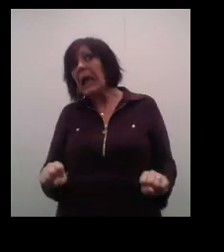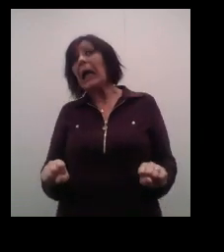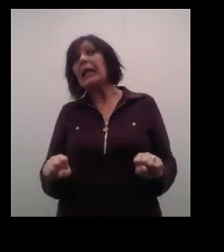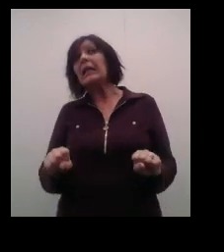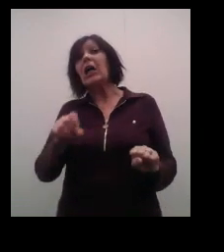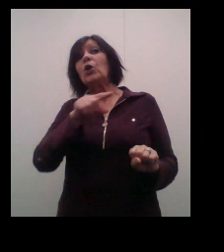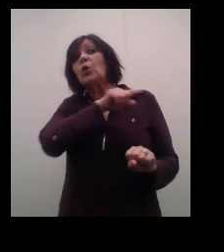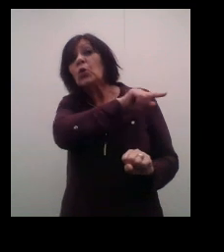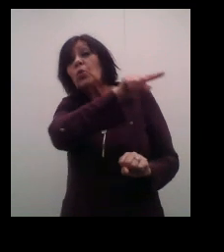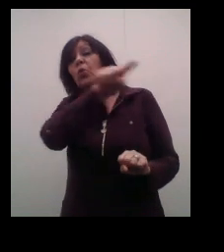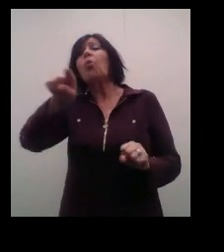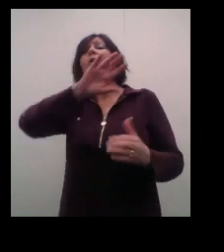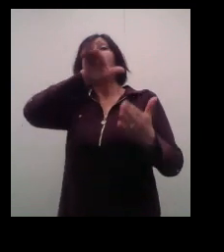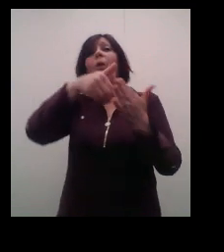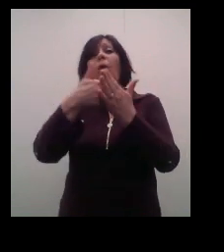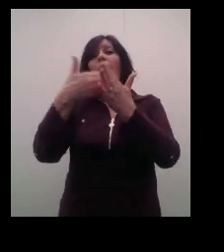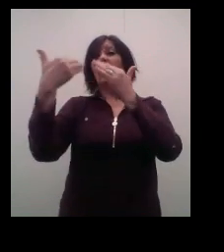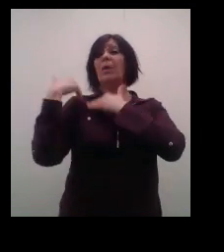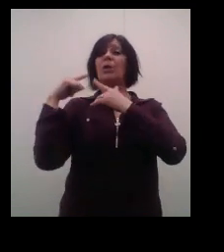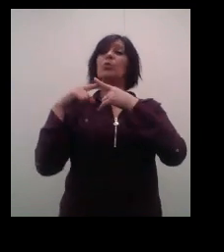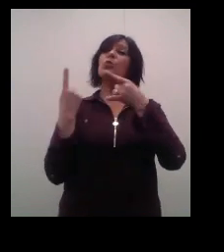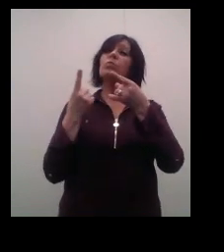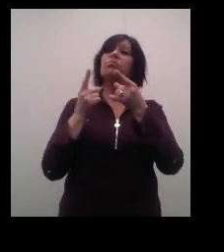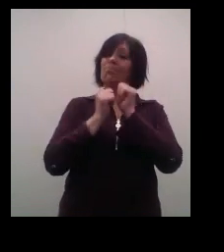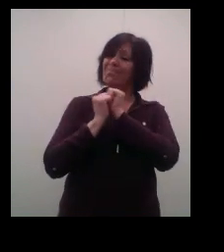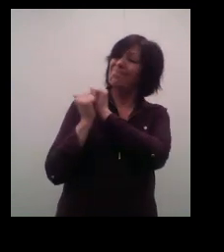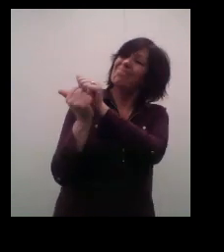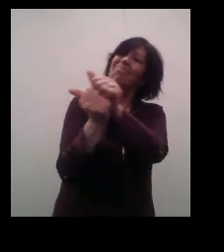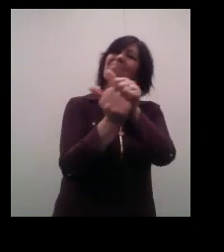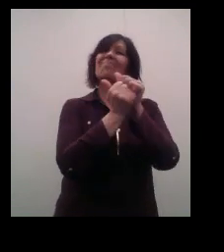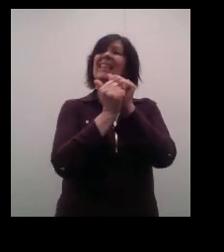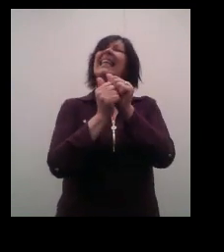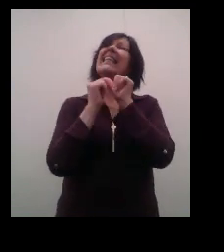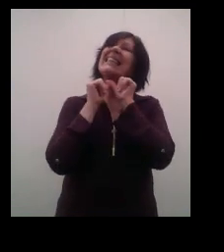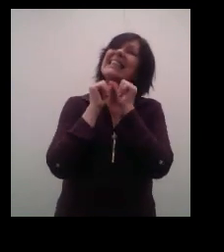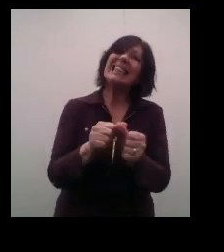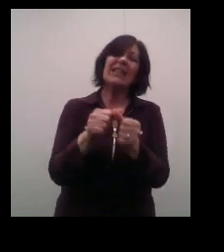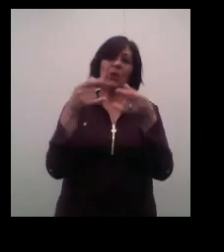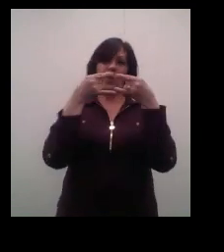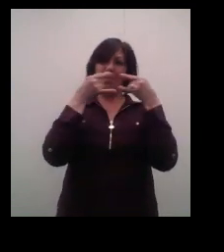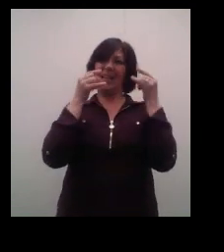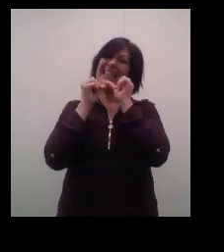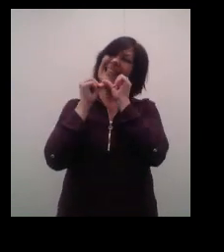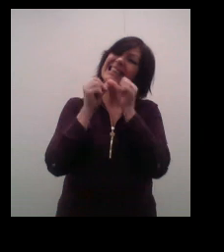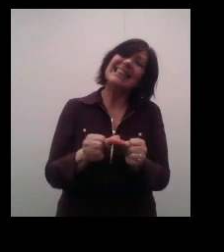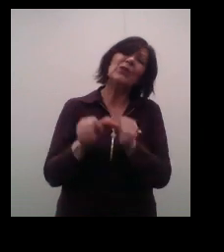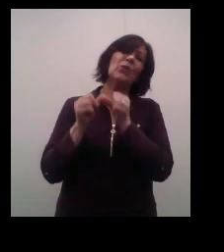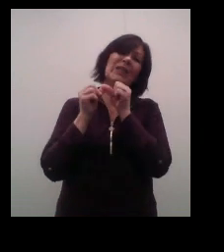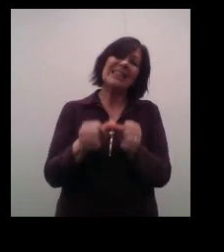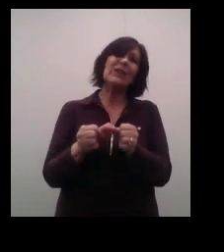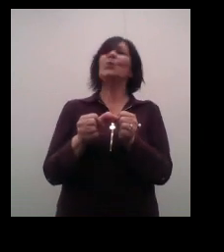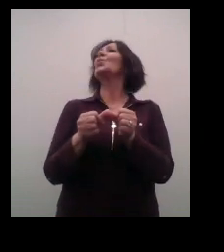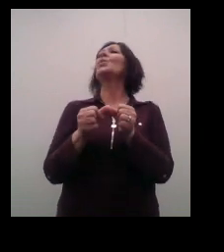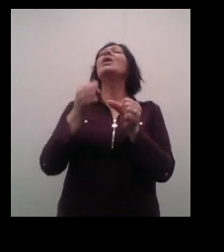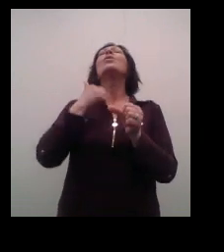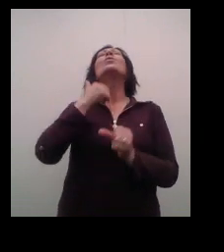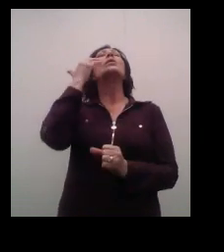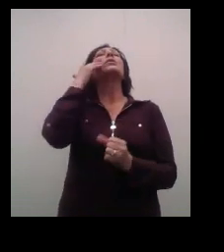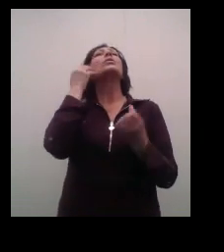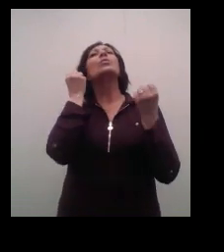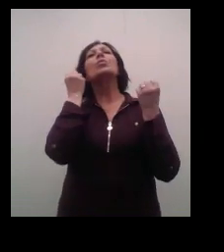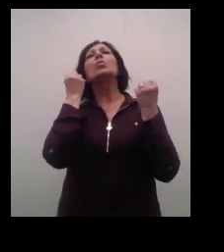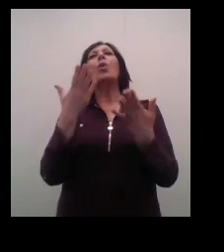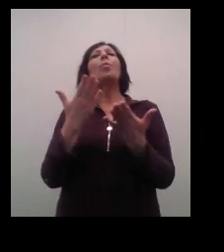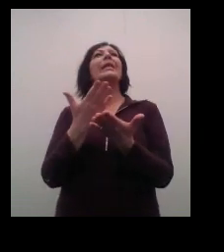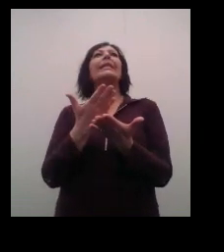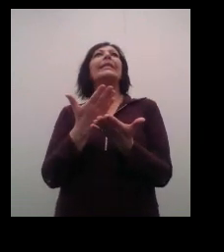curve. So we all have to work together to keep our social distancing, continue masking. I mean, we know that there are so many factors